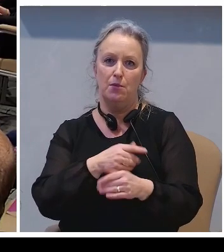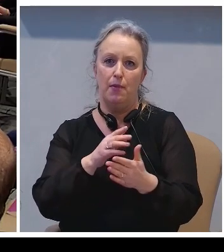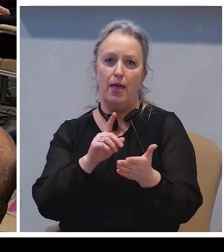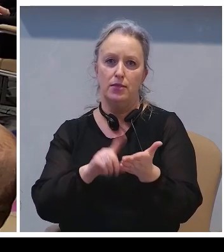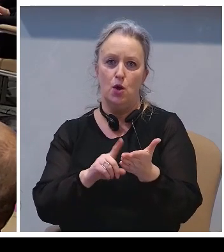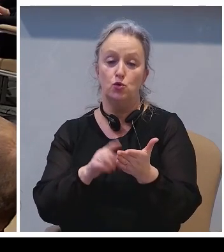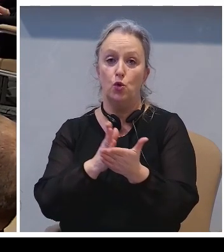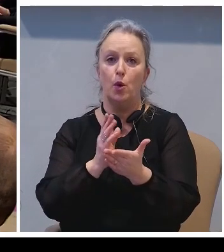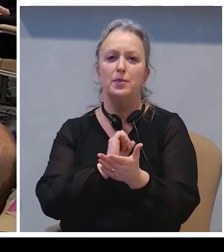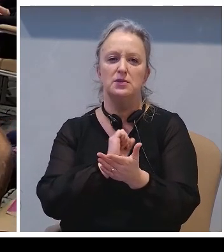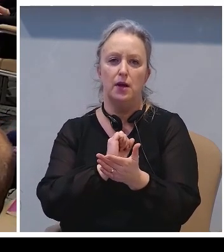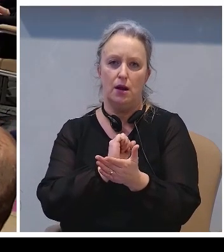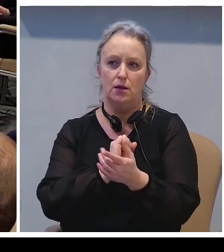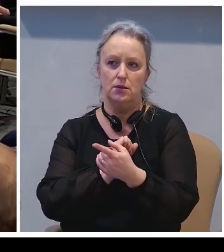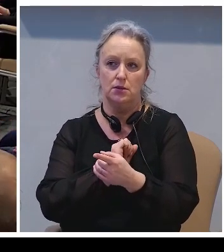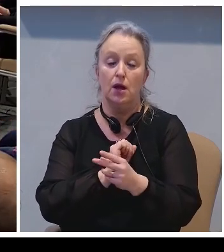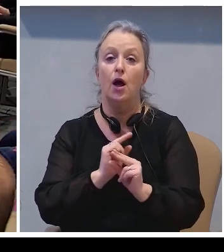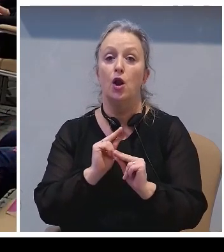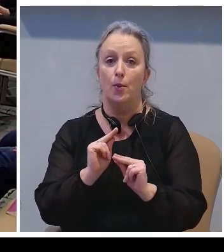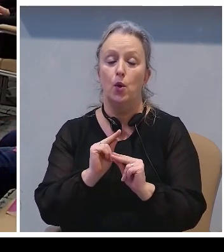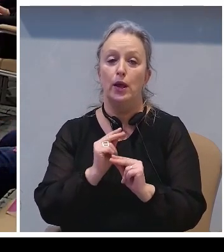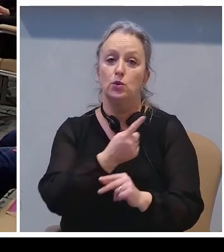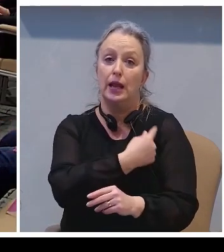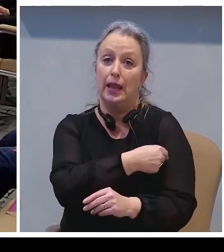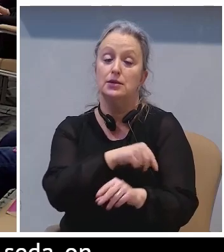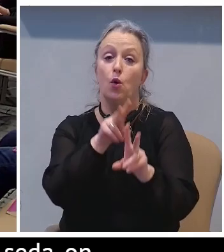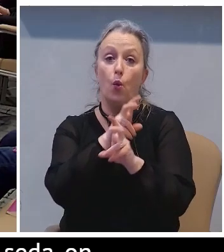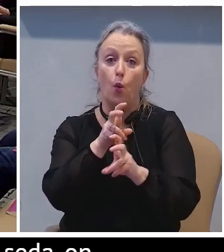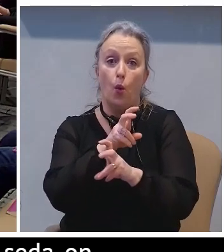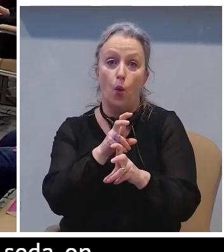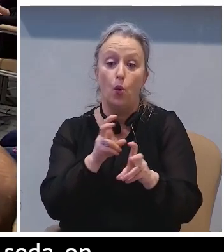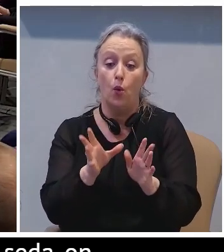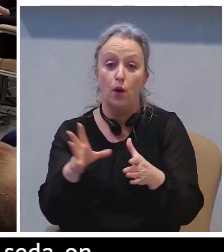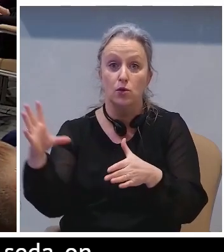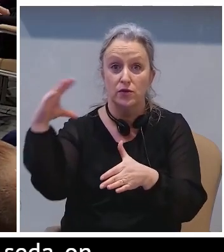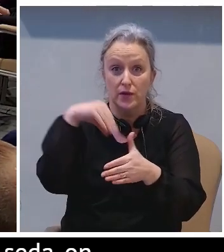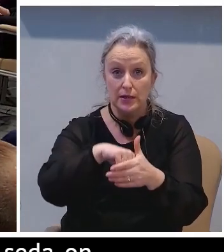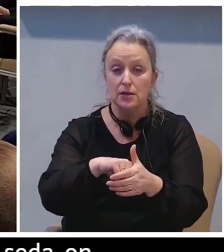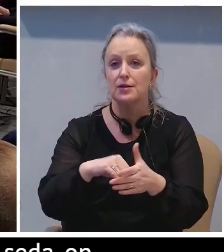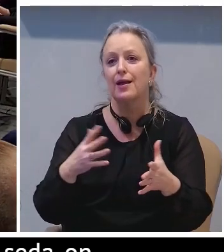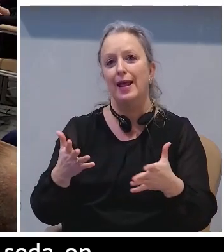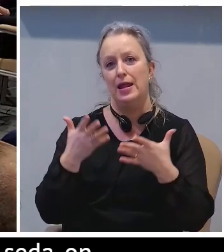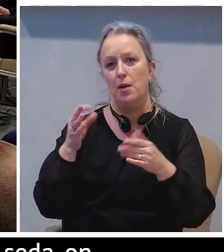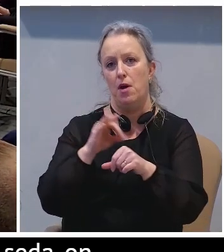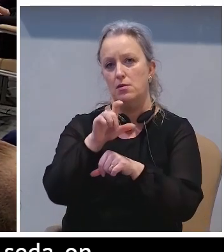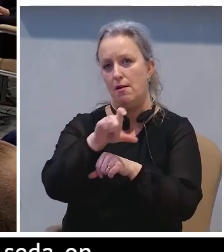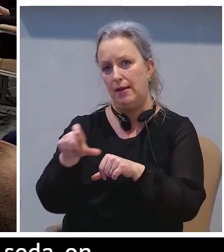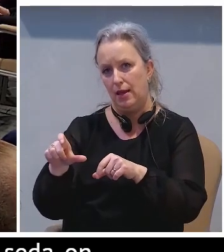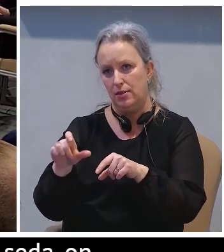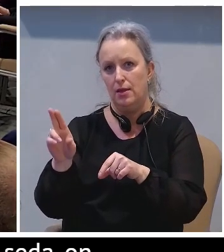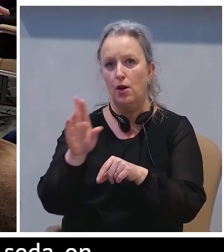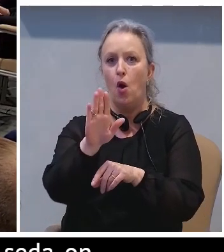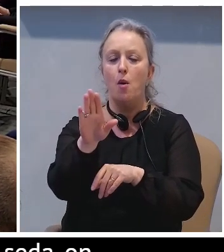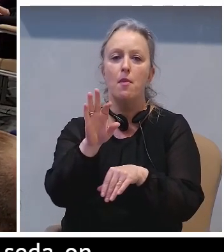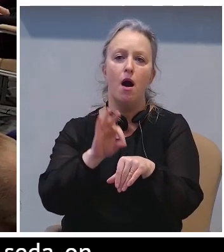How important the ability to walk is. Of course, I think one of the reasons is that the